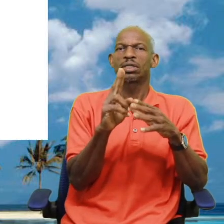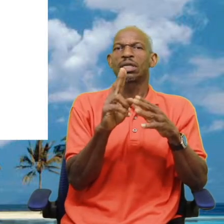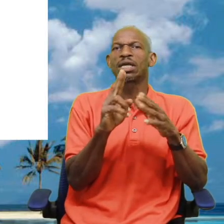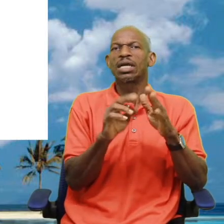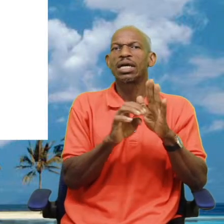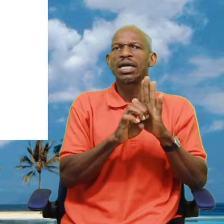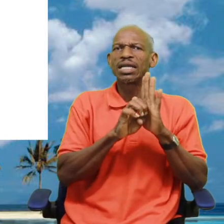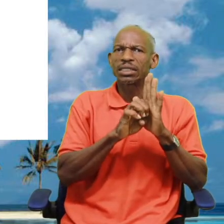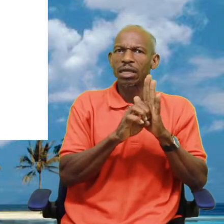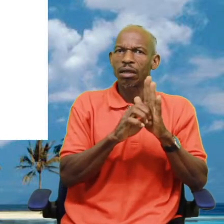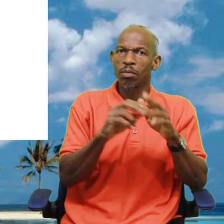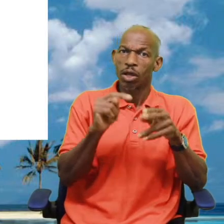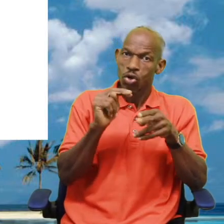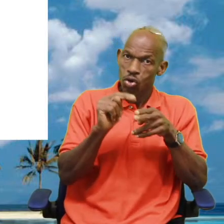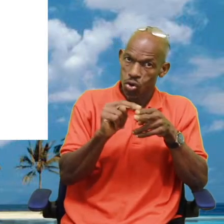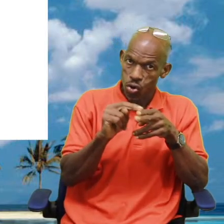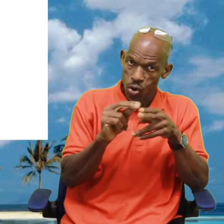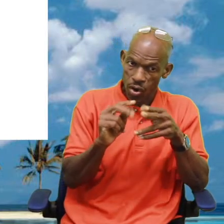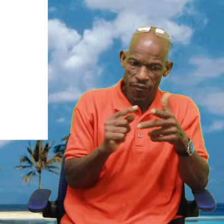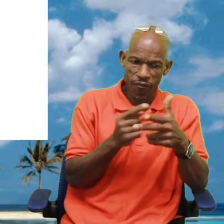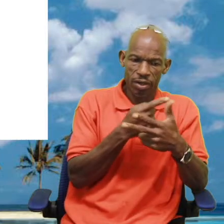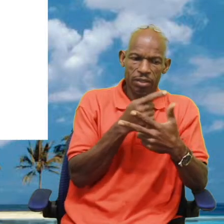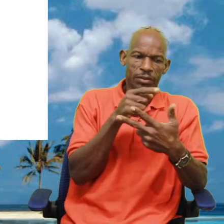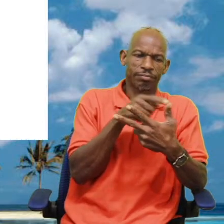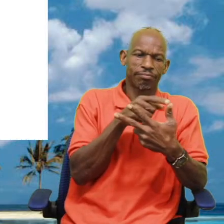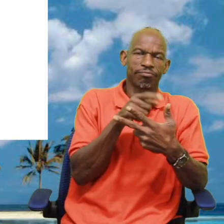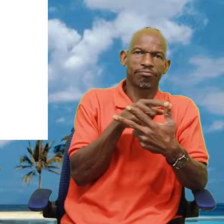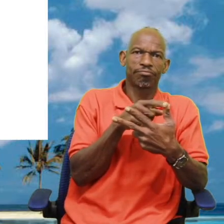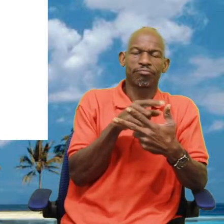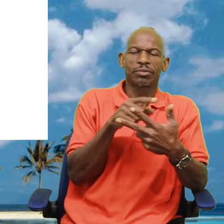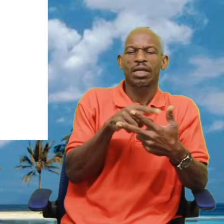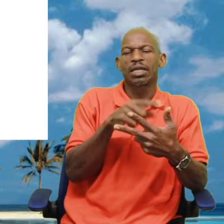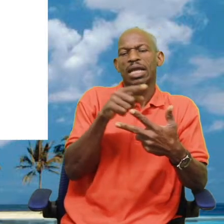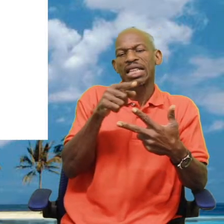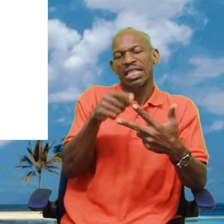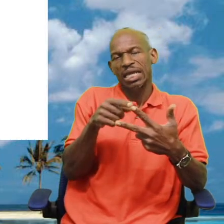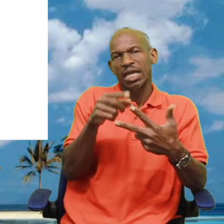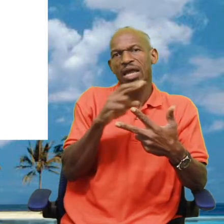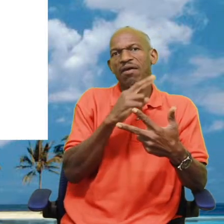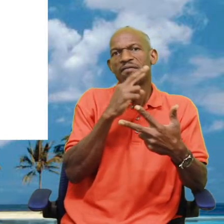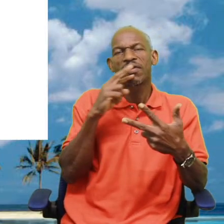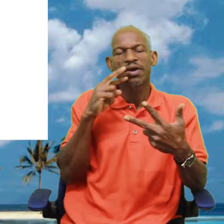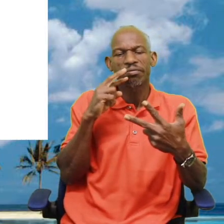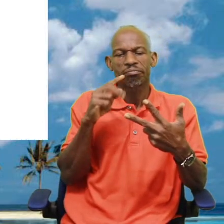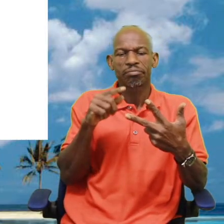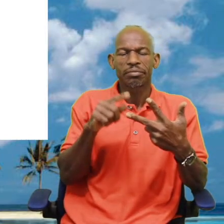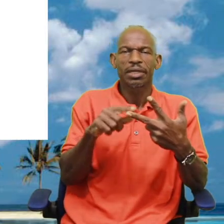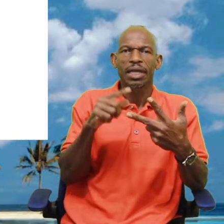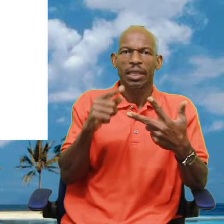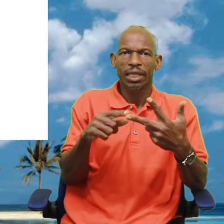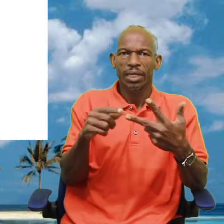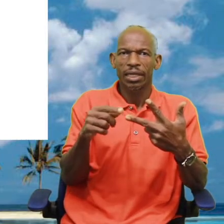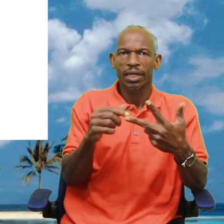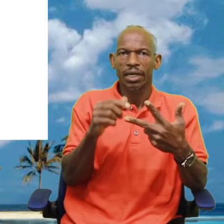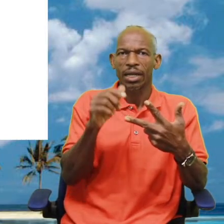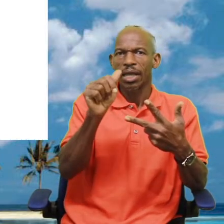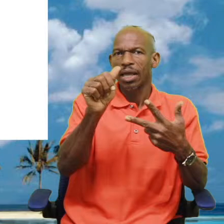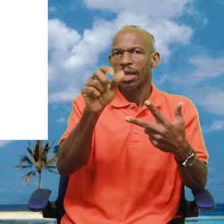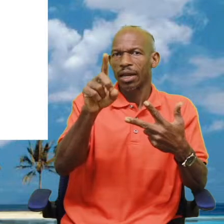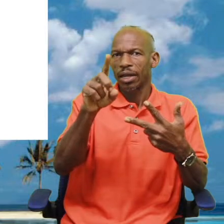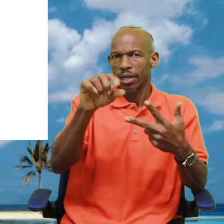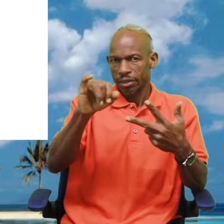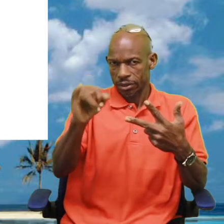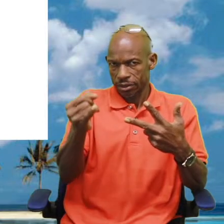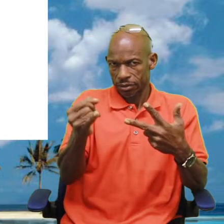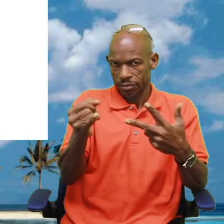an adjective. This is the word order, right? A noun, verb, adjective. All